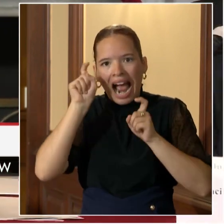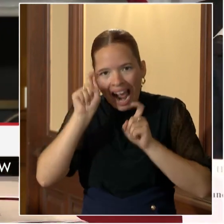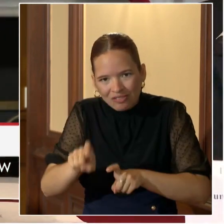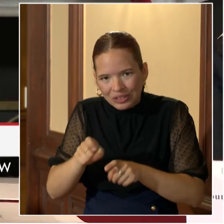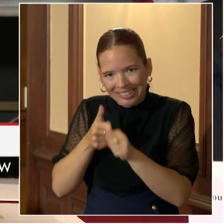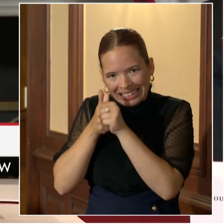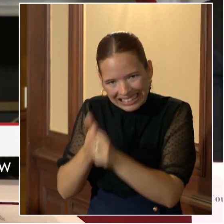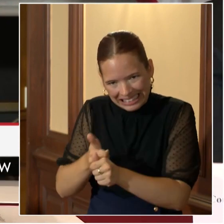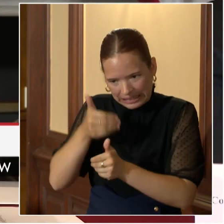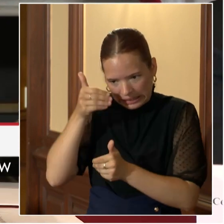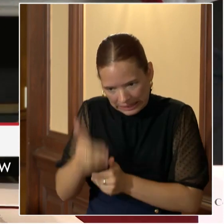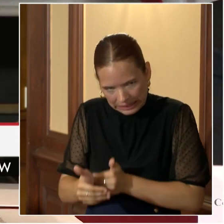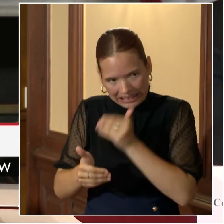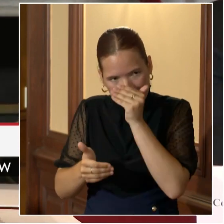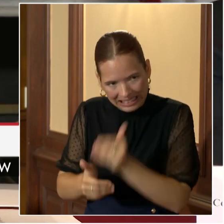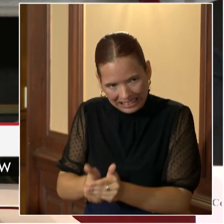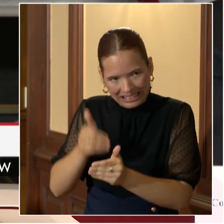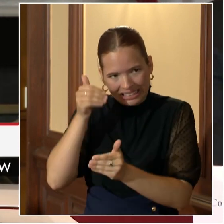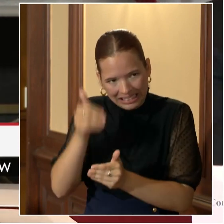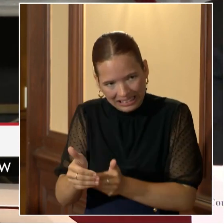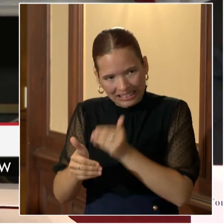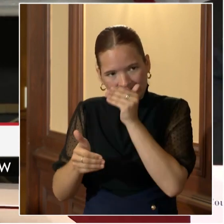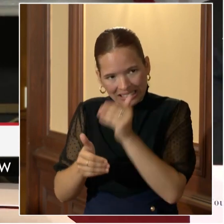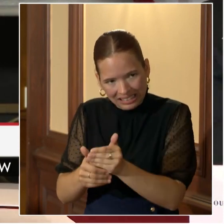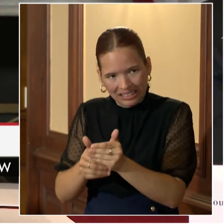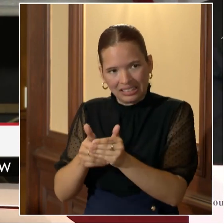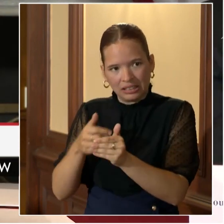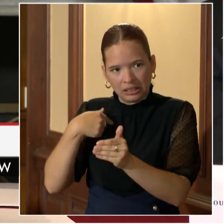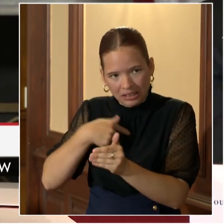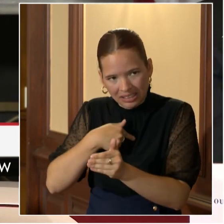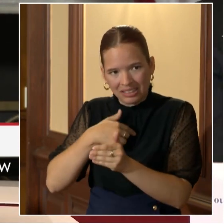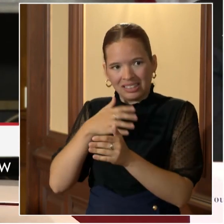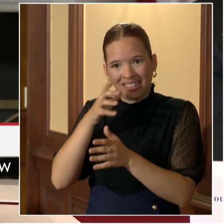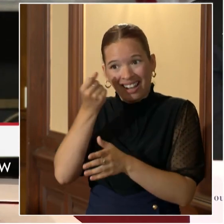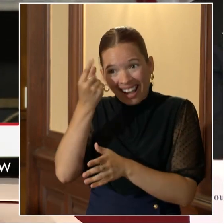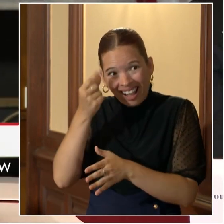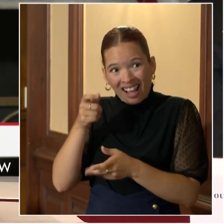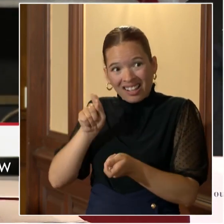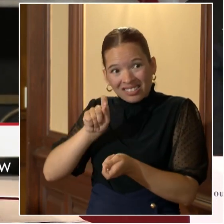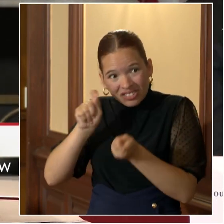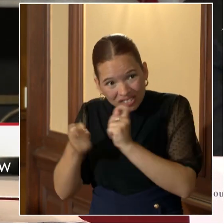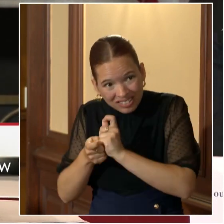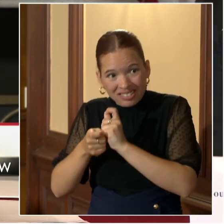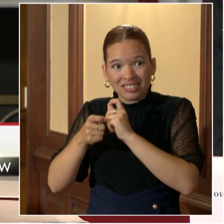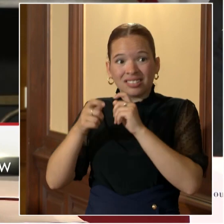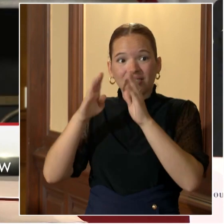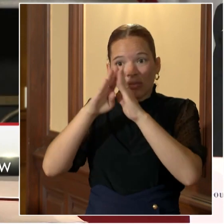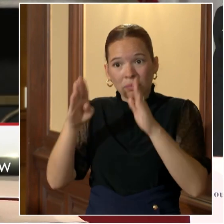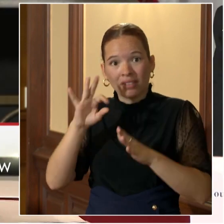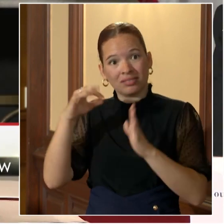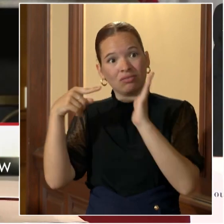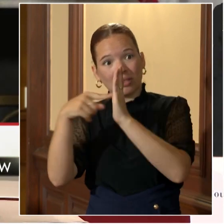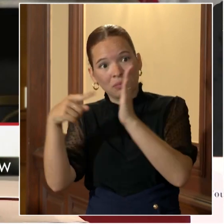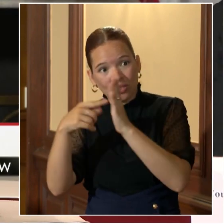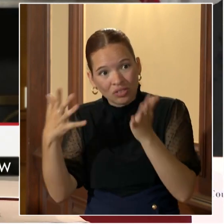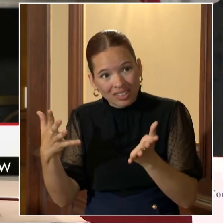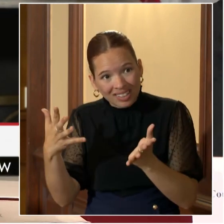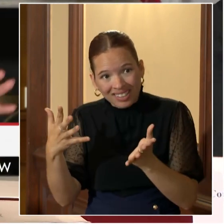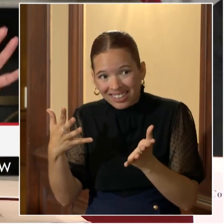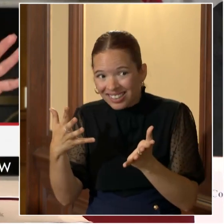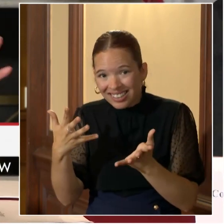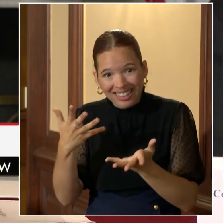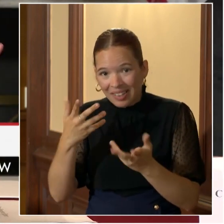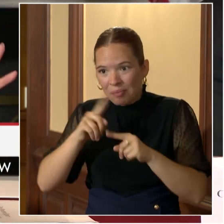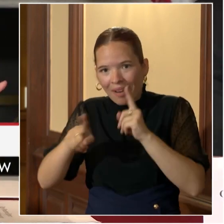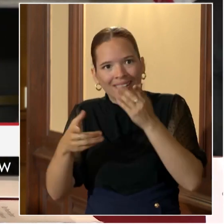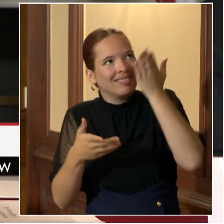We alone won't be able to change the makeup of the House of Representatives, but it will change. It will. We Doesn't matter, Mayor.